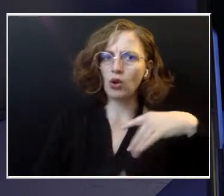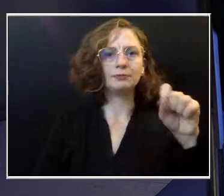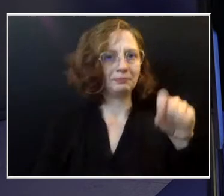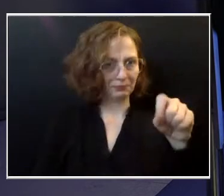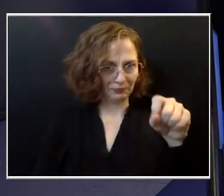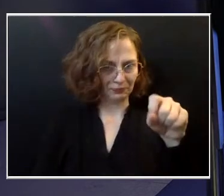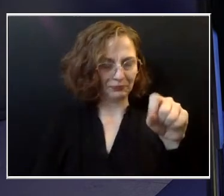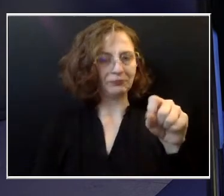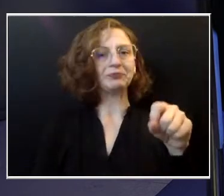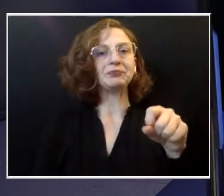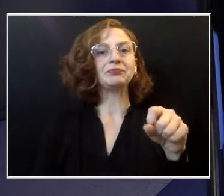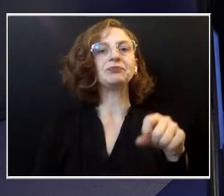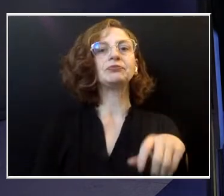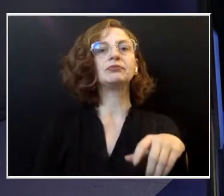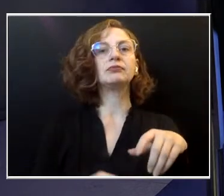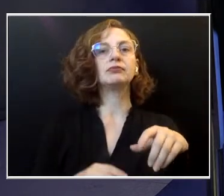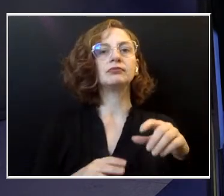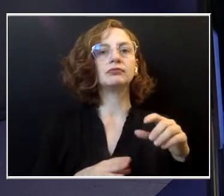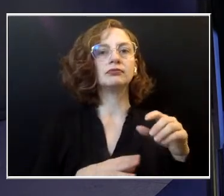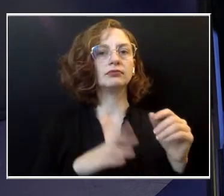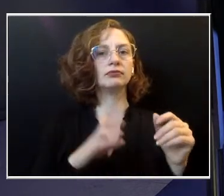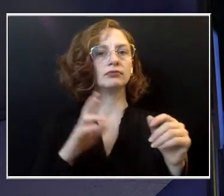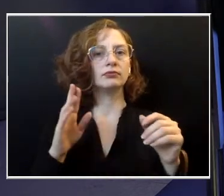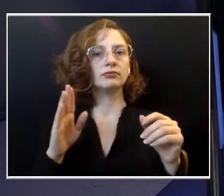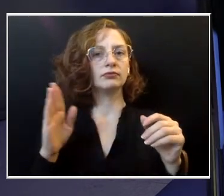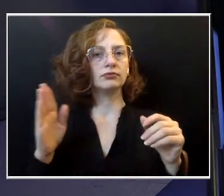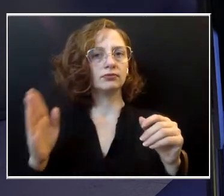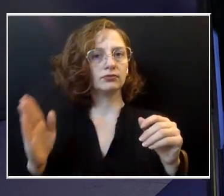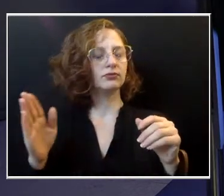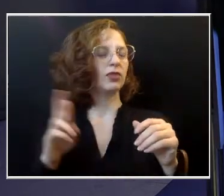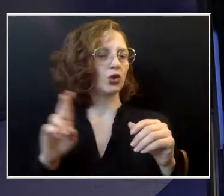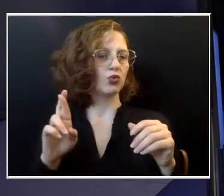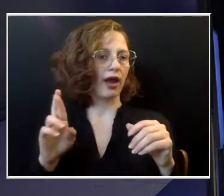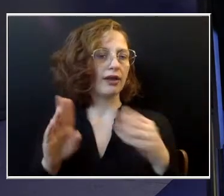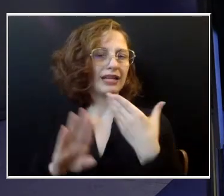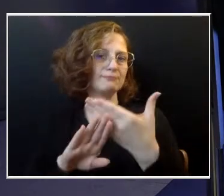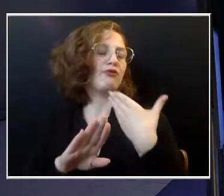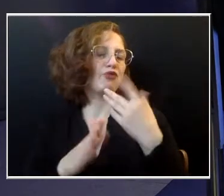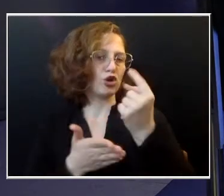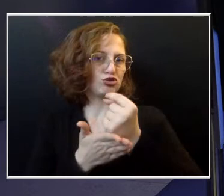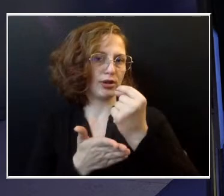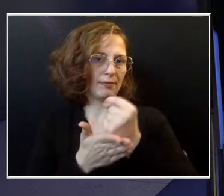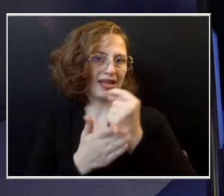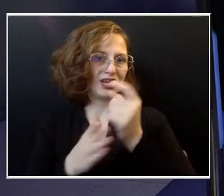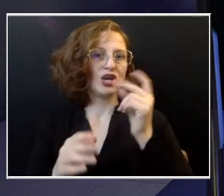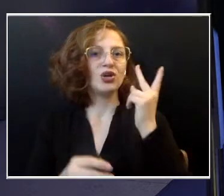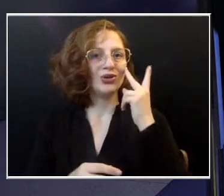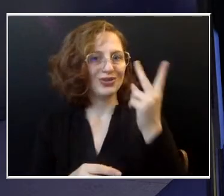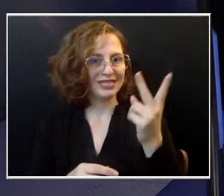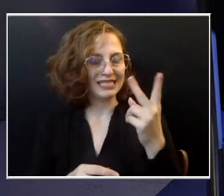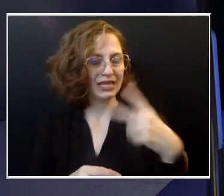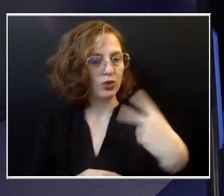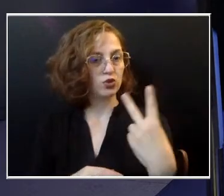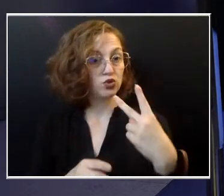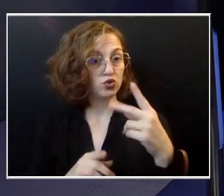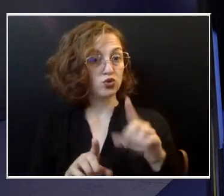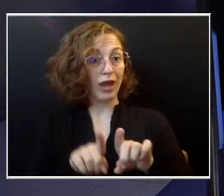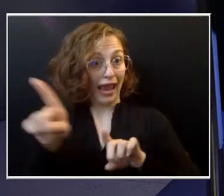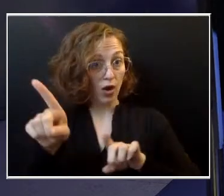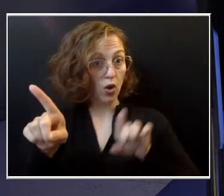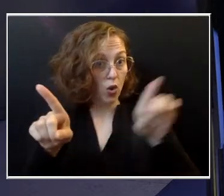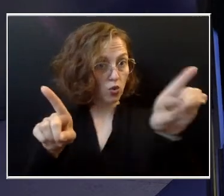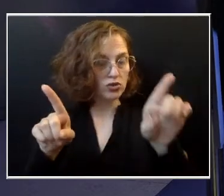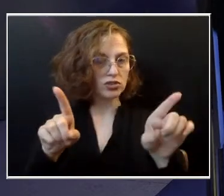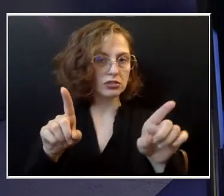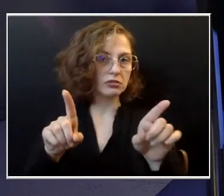venogram before treatment. You can see those two arrows are pointing to the front part of this very large and important vein where there's no blood flow. You don't see that